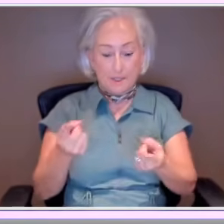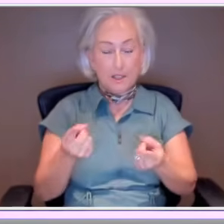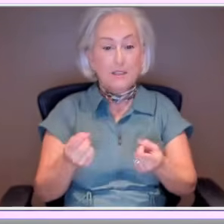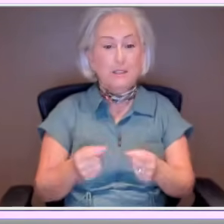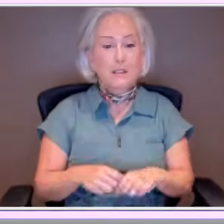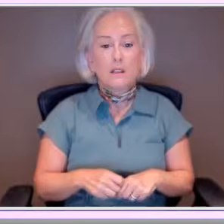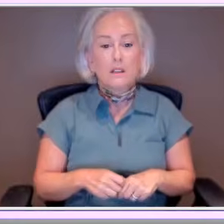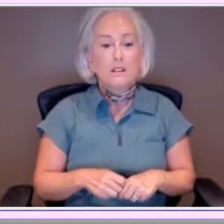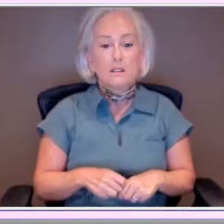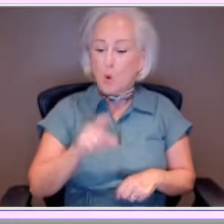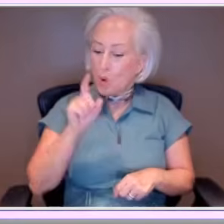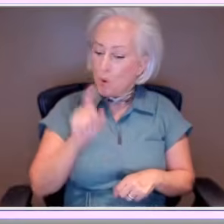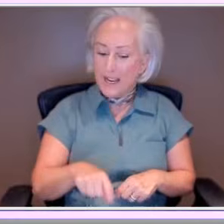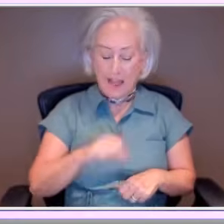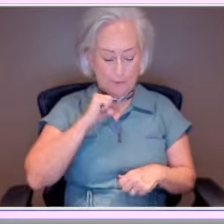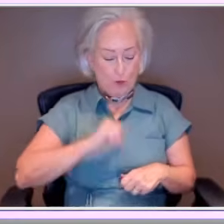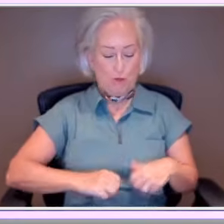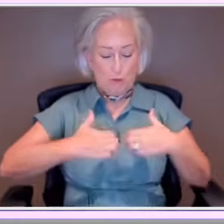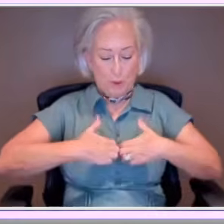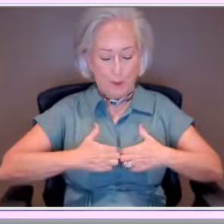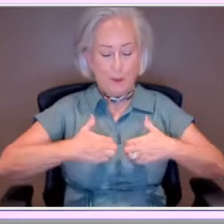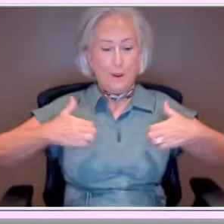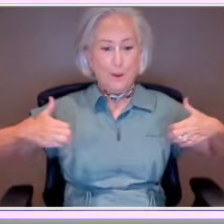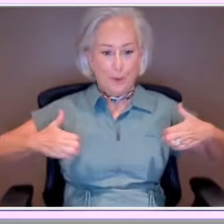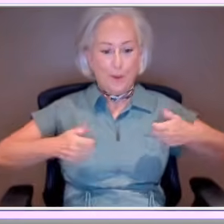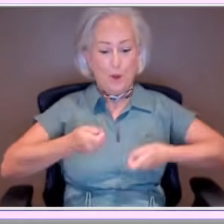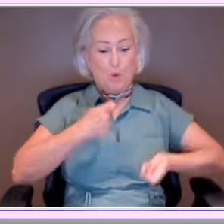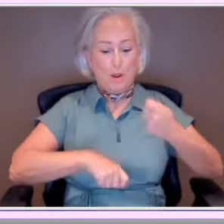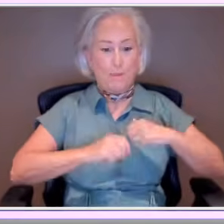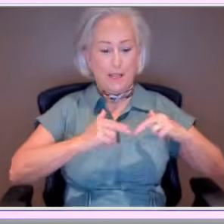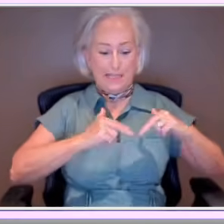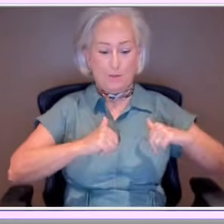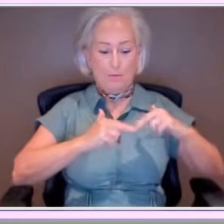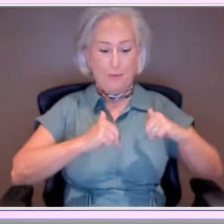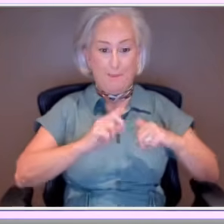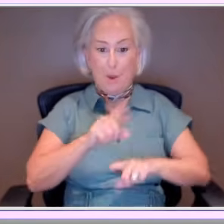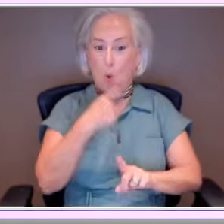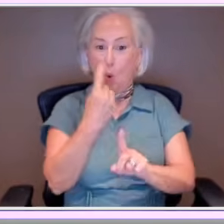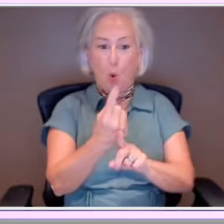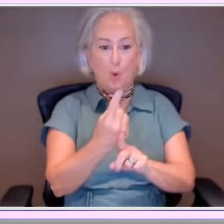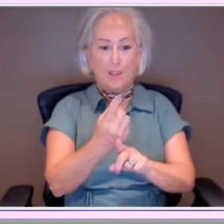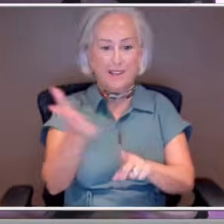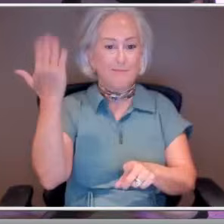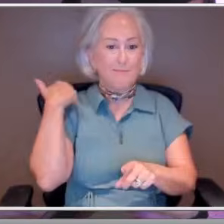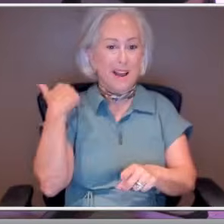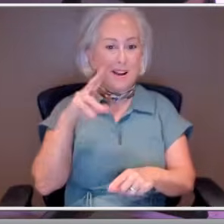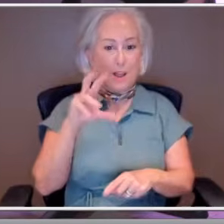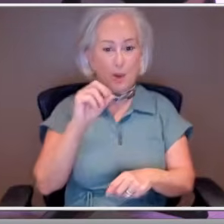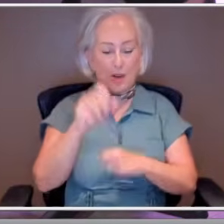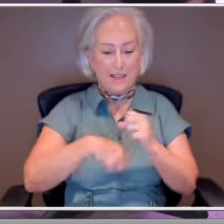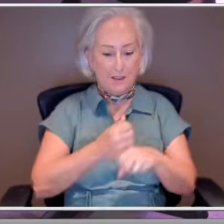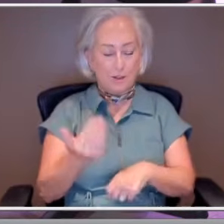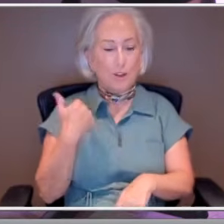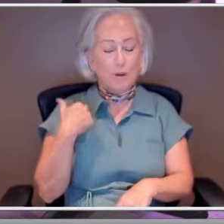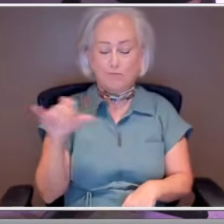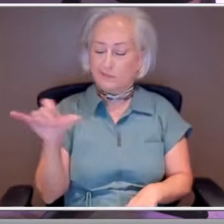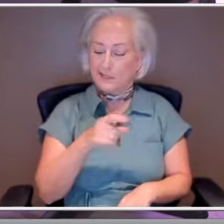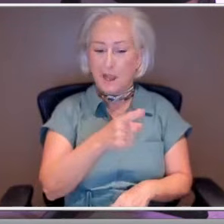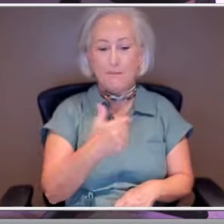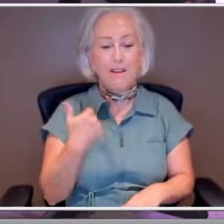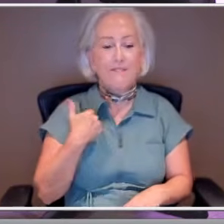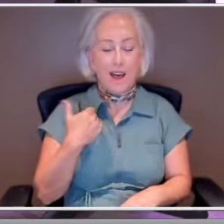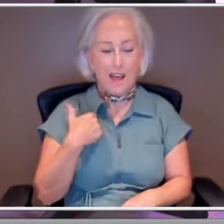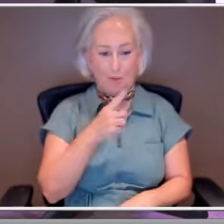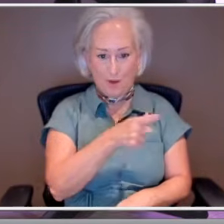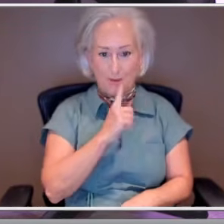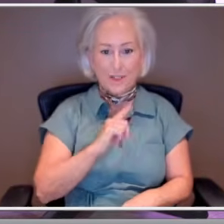be open through the chest like he had when he was a kid. Open heart surgery. Open heart surgery, yeah. And technically was what you both did, it's